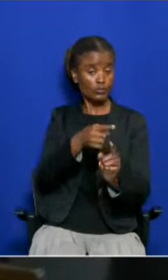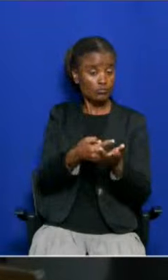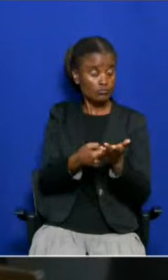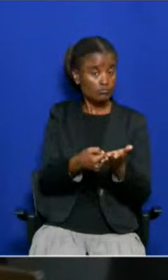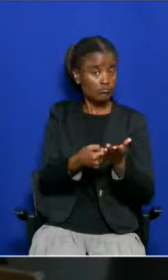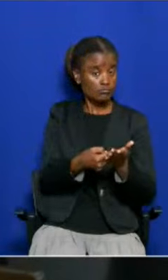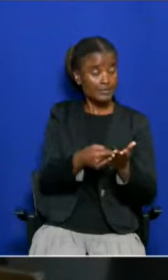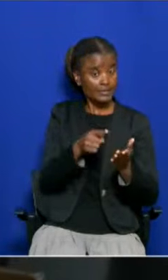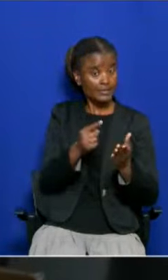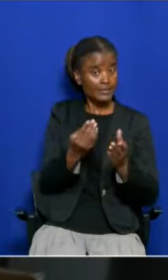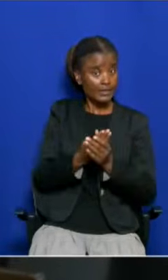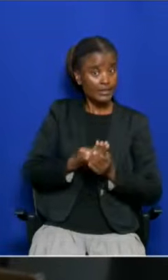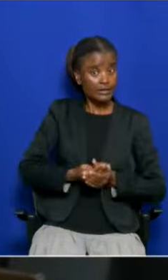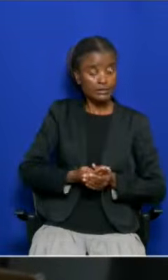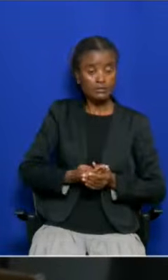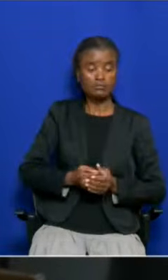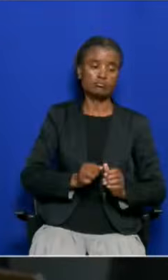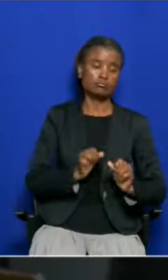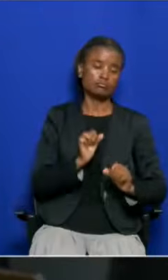Yes.